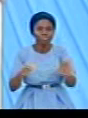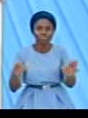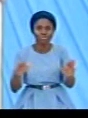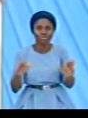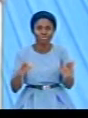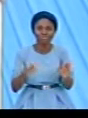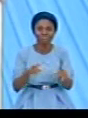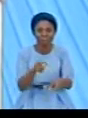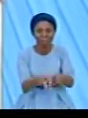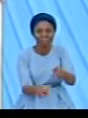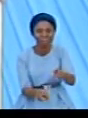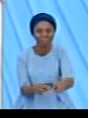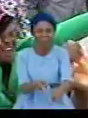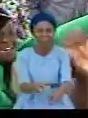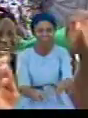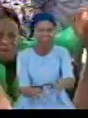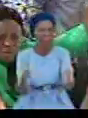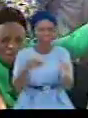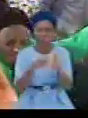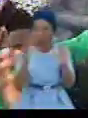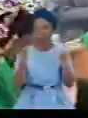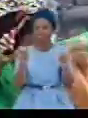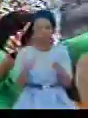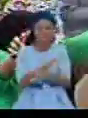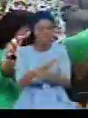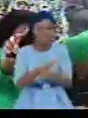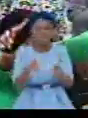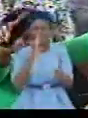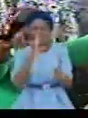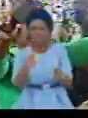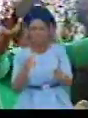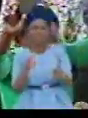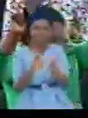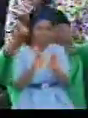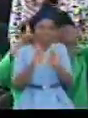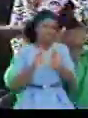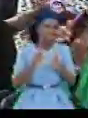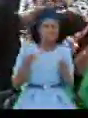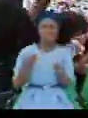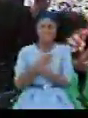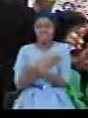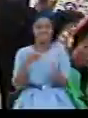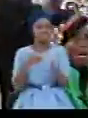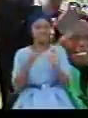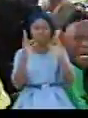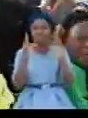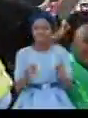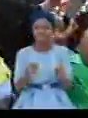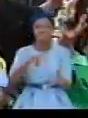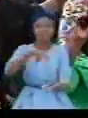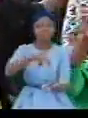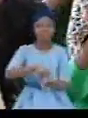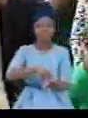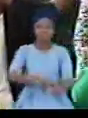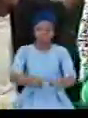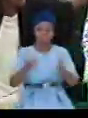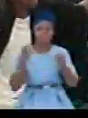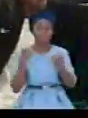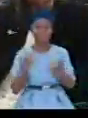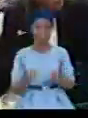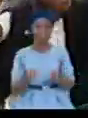crawl anymore. Don't be coward anymore. Don't be a coward. Stand up